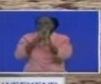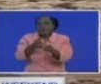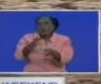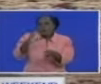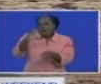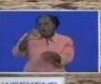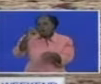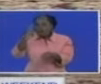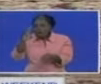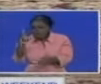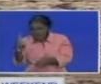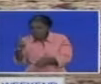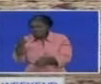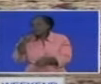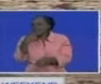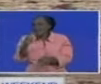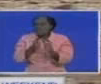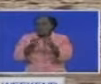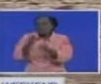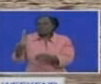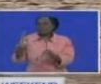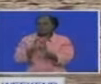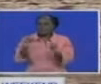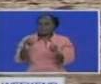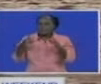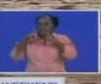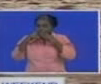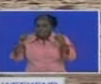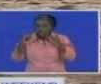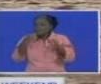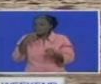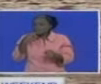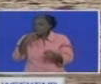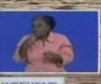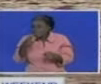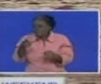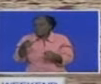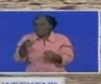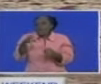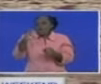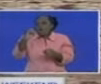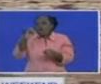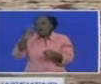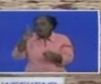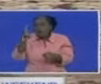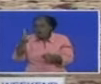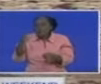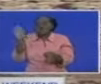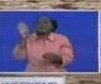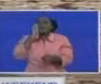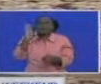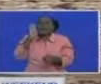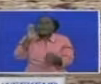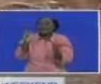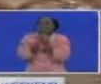government has failed to contain insecurity in the country. In a statement, Kutunyi termed the claims by CORD as pure propaganda by the